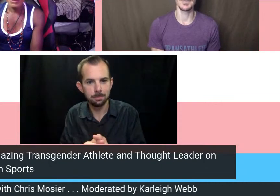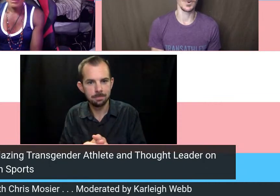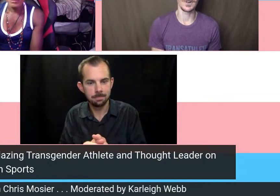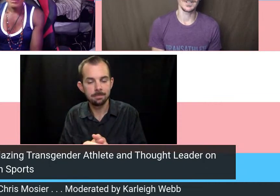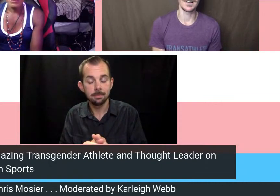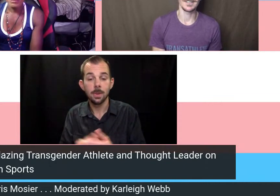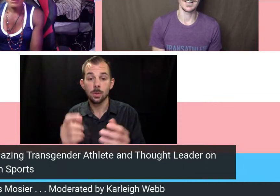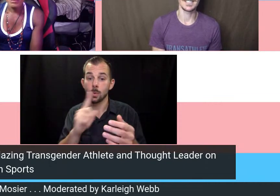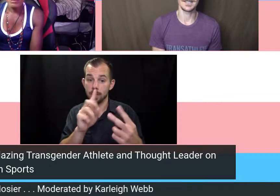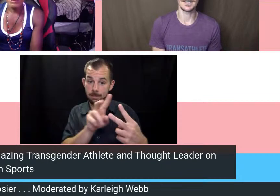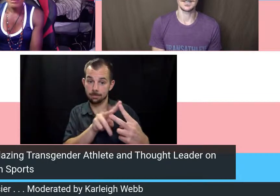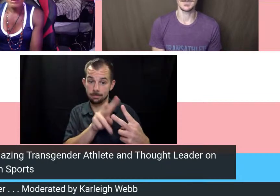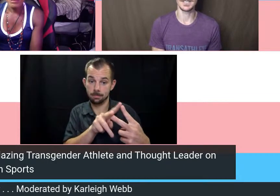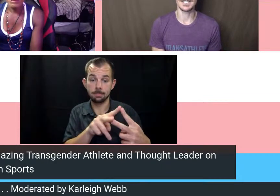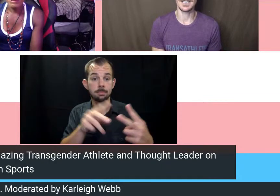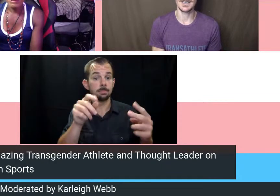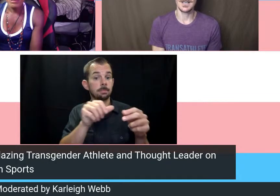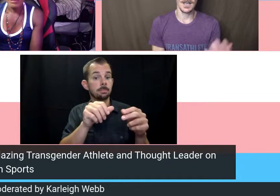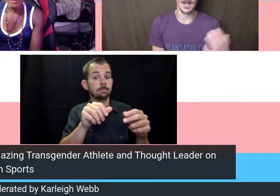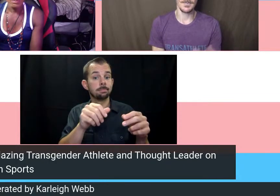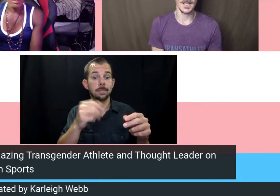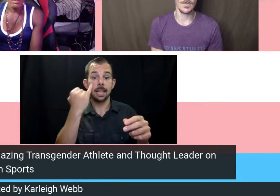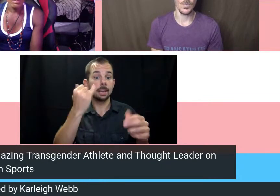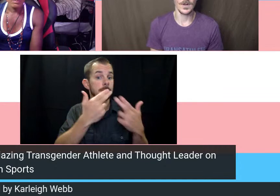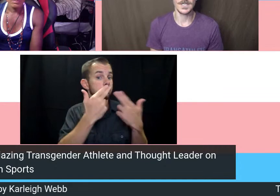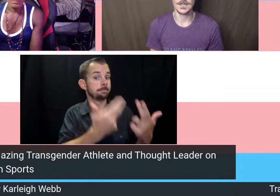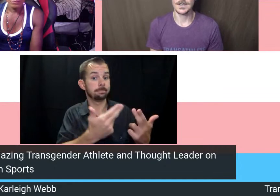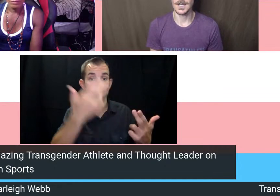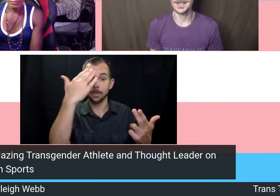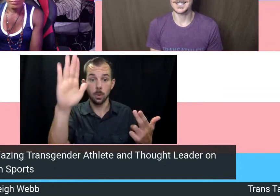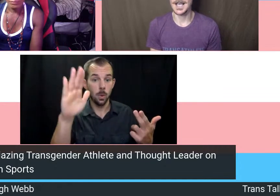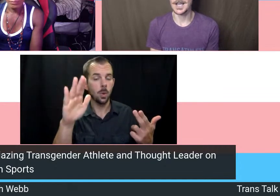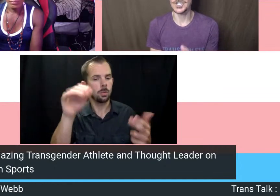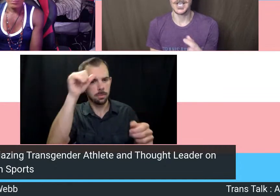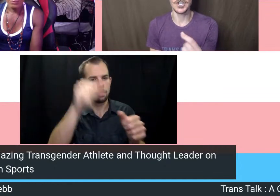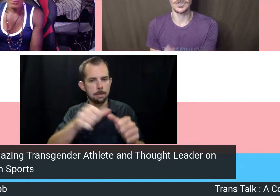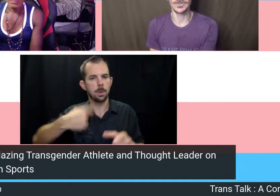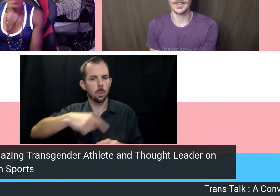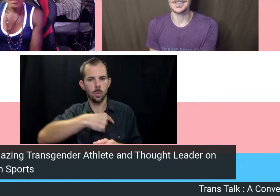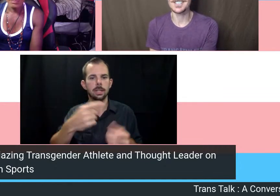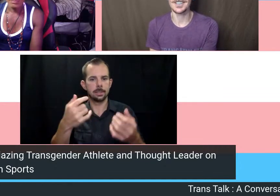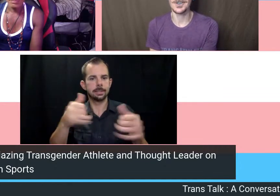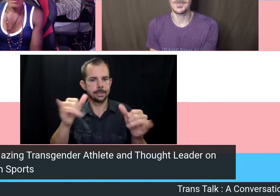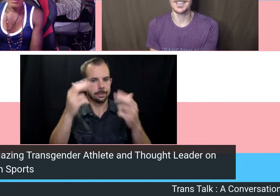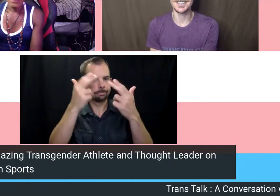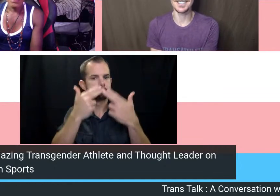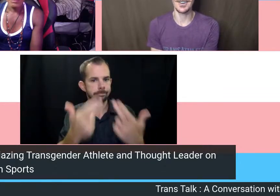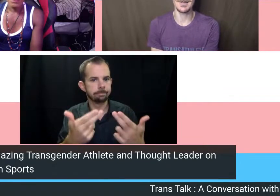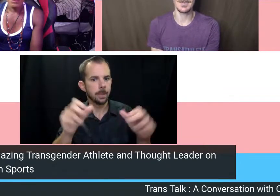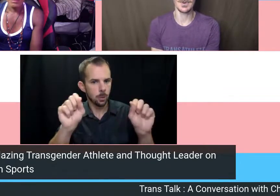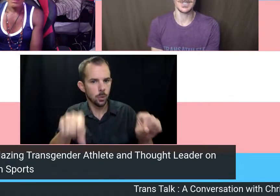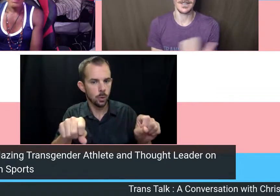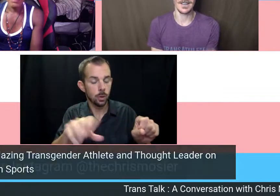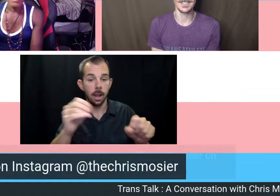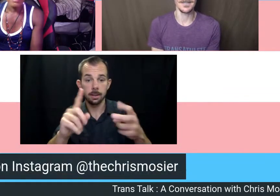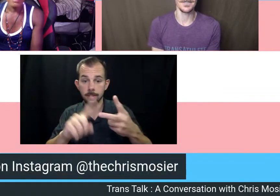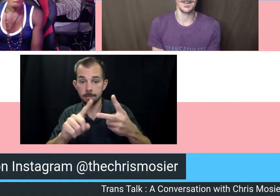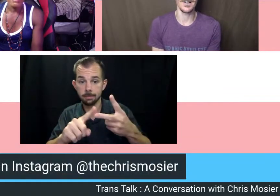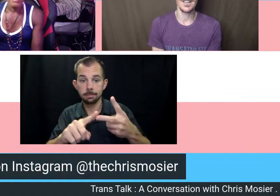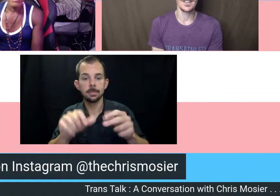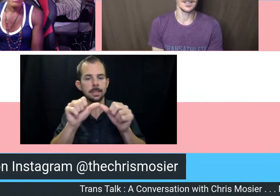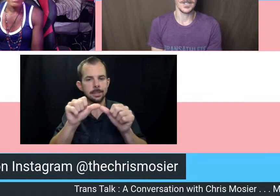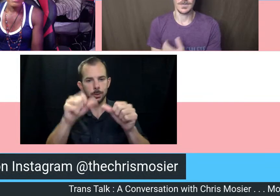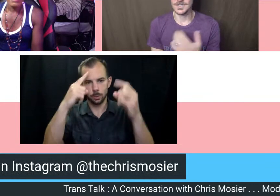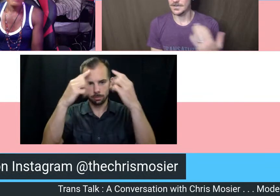to learning more. And I think that's the biggest key. And anybody wants like these educational nuggets can go to my Instagram. I post a lot of